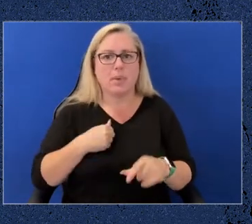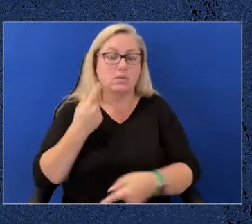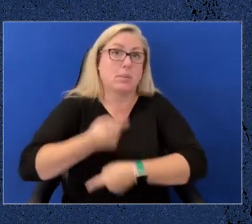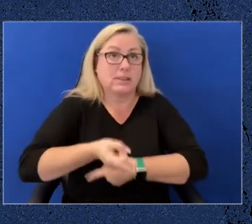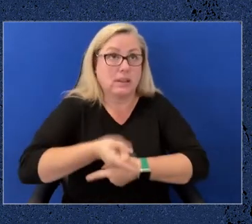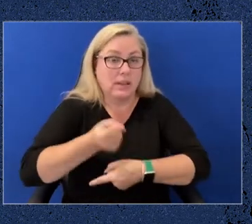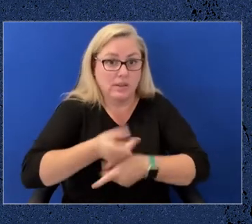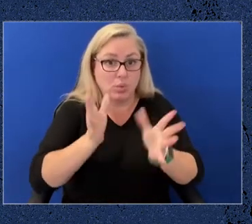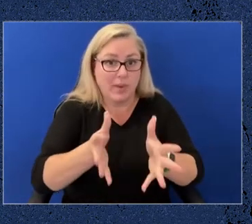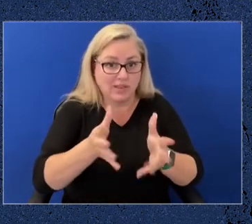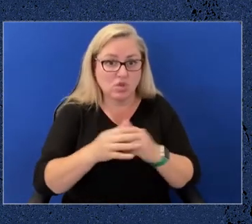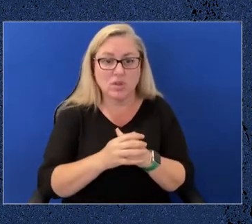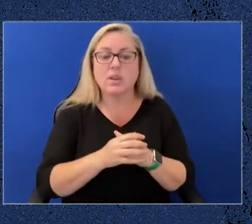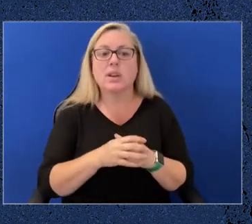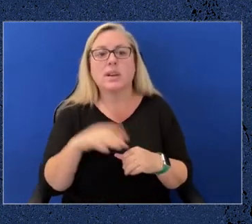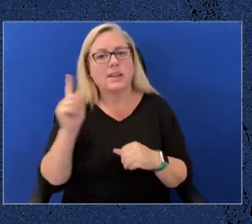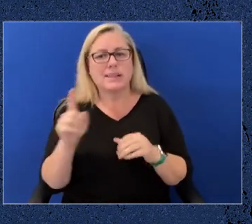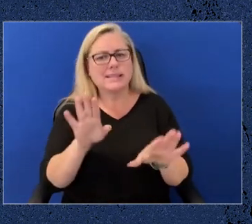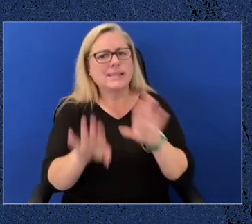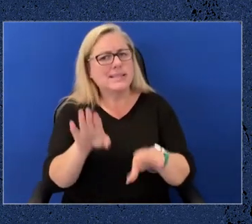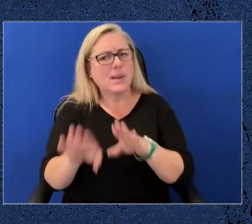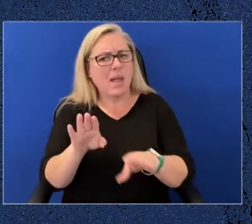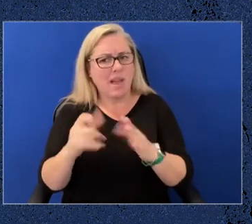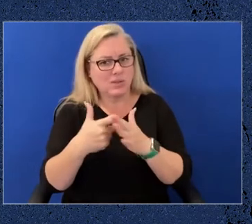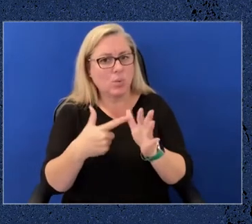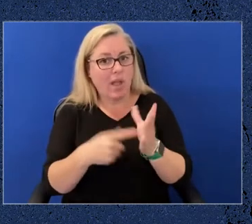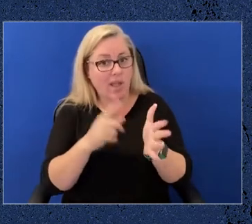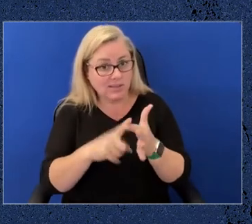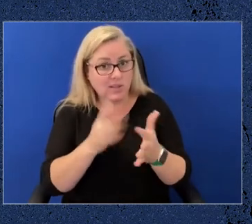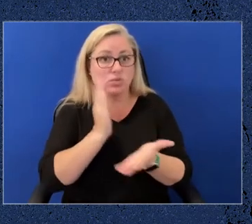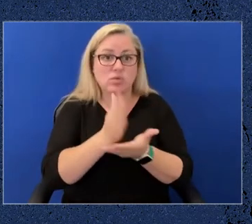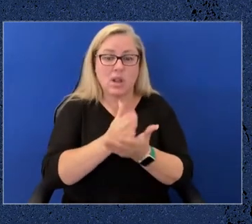Yeah, no, and it's great. Similar to Kate, for me, it's about a positionality. You know,